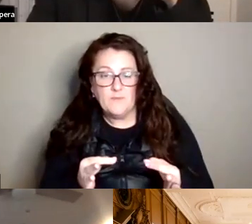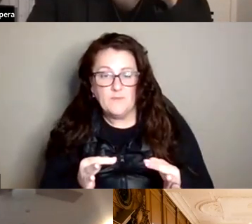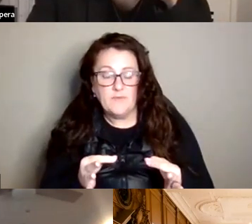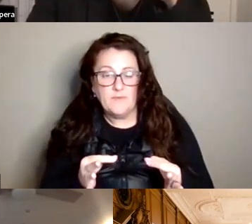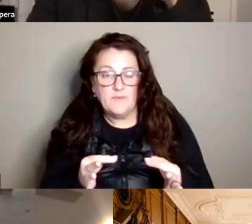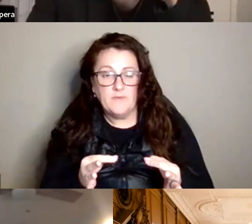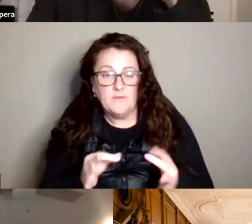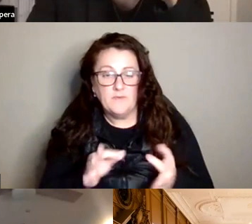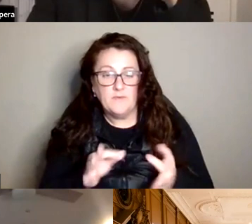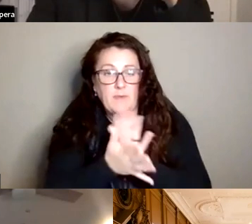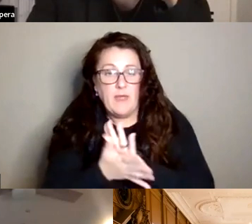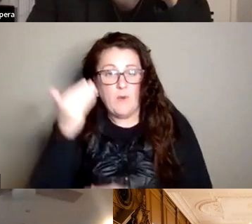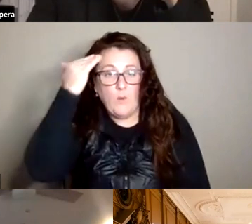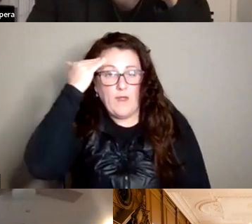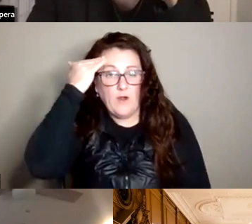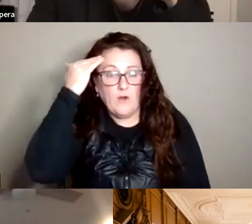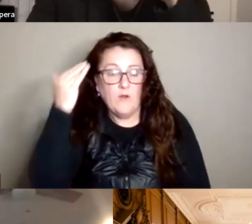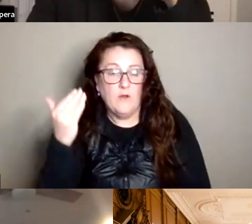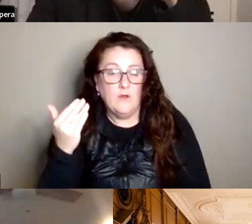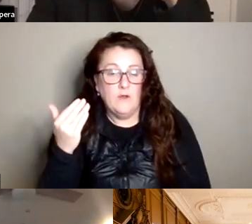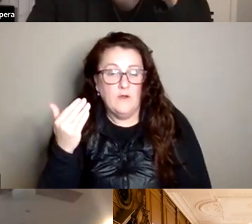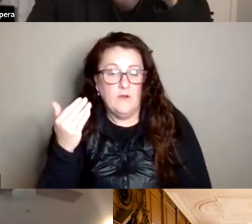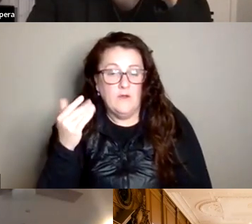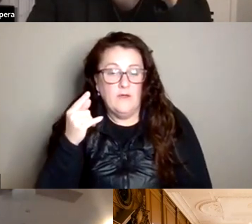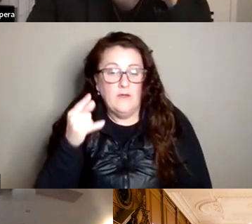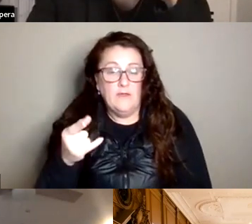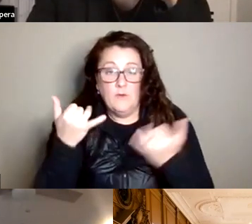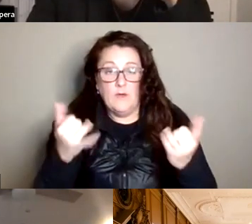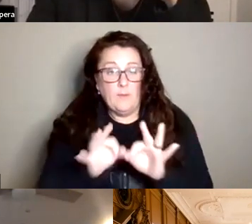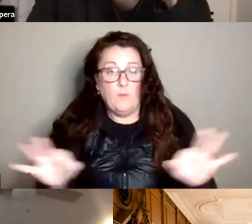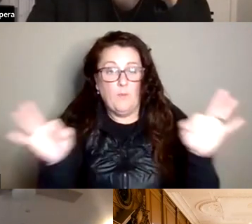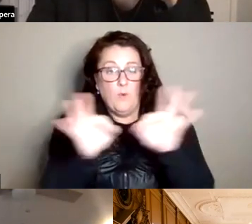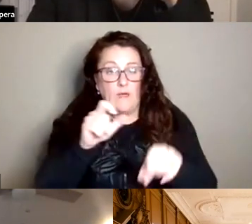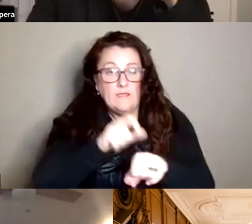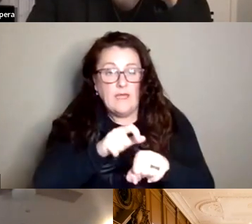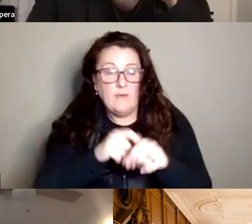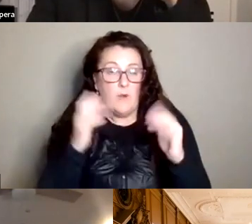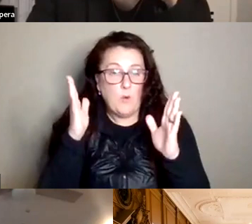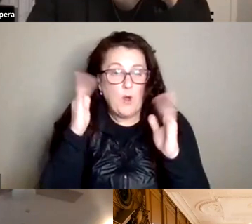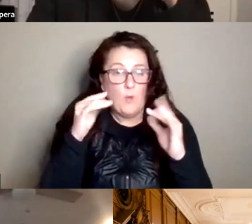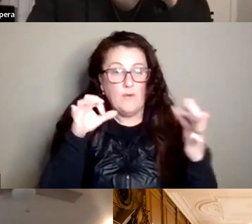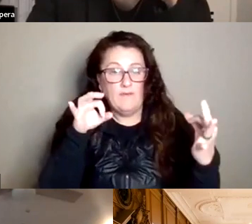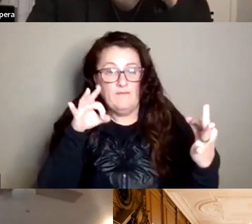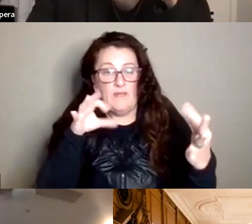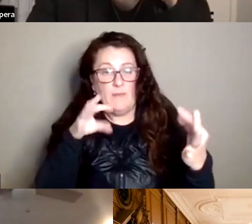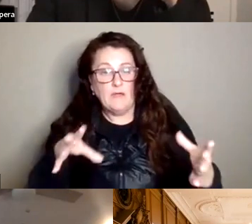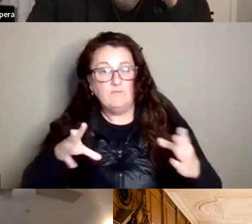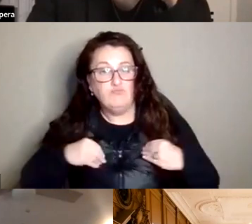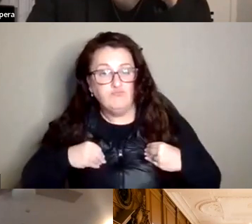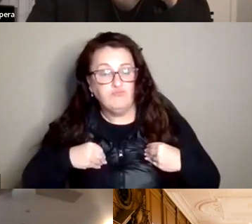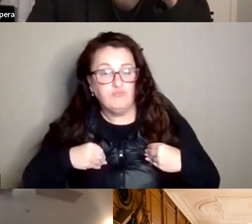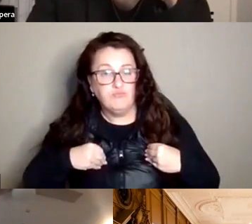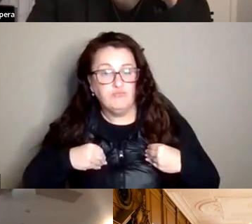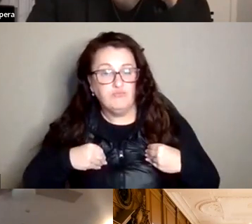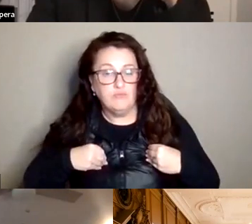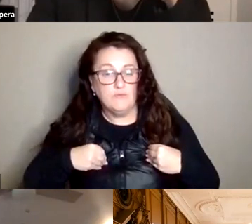aware that this is obviously a very important time, and we really hope that this committee takes the feedback seriously,